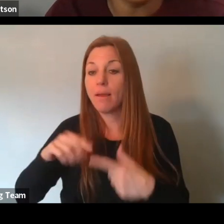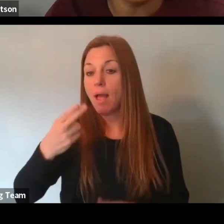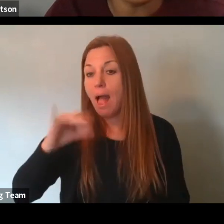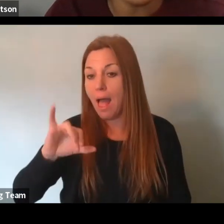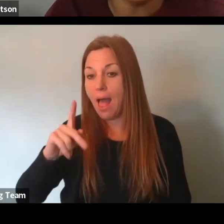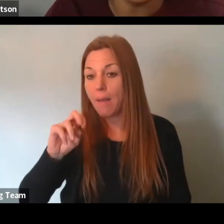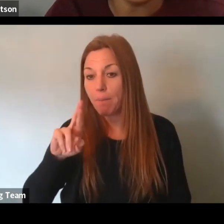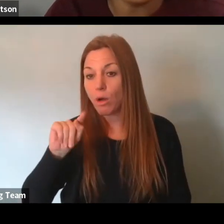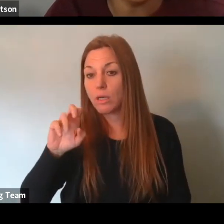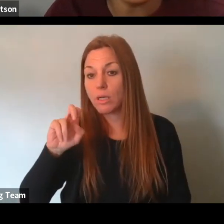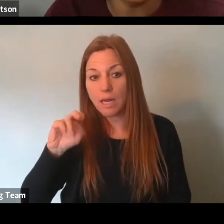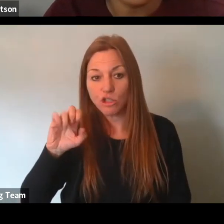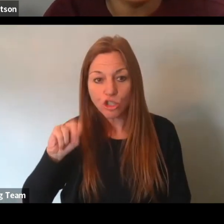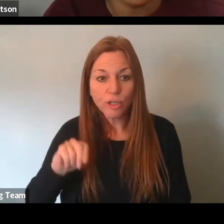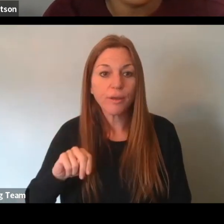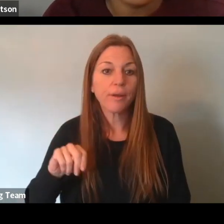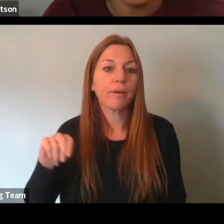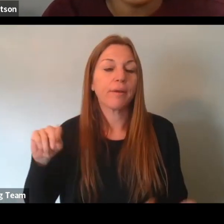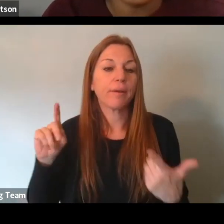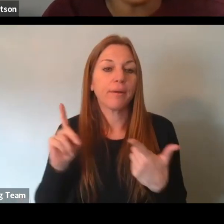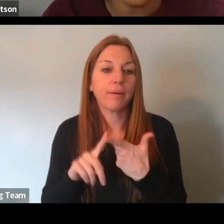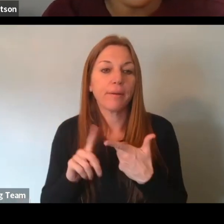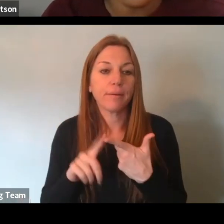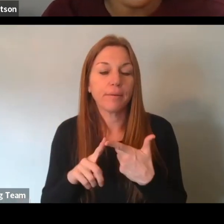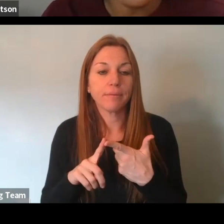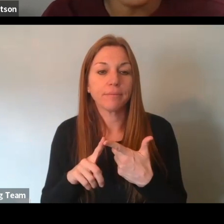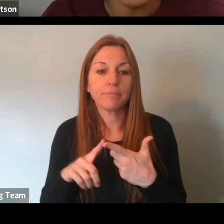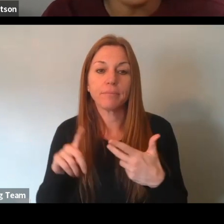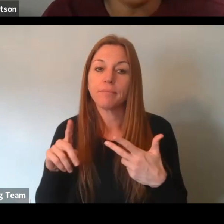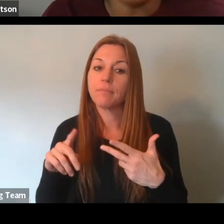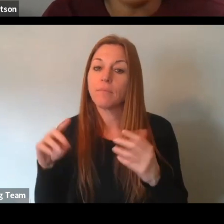having more executive dysfunction on neuropsychological testing.